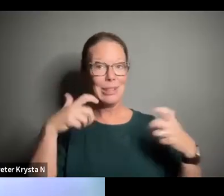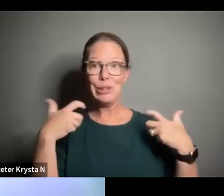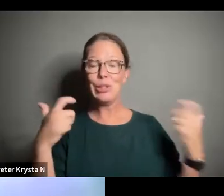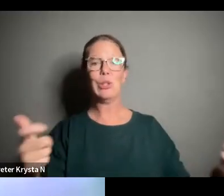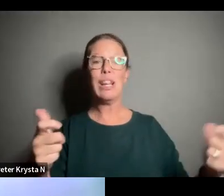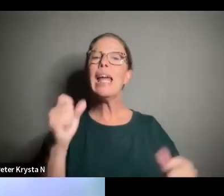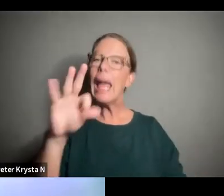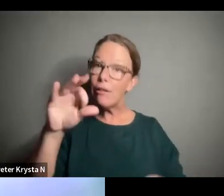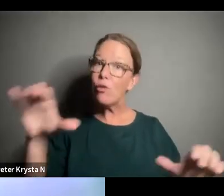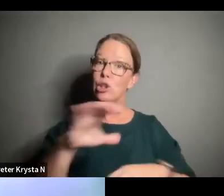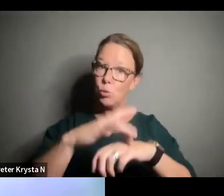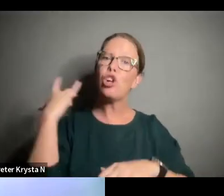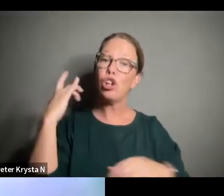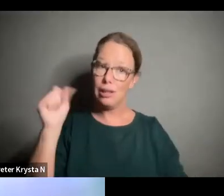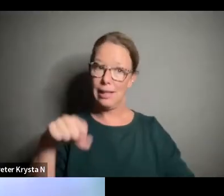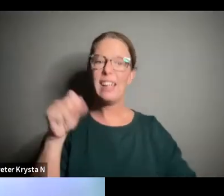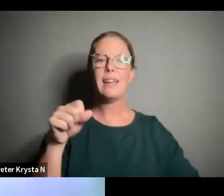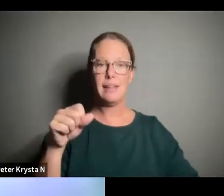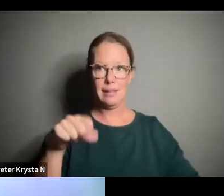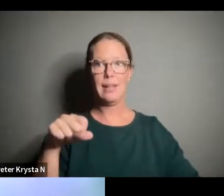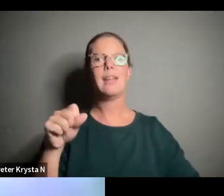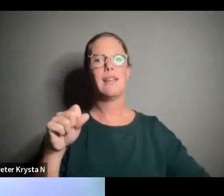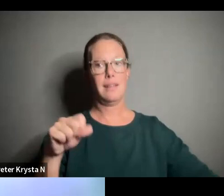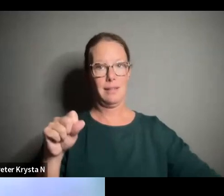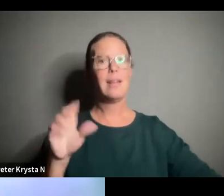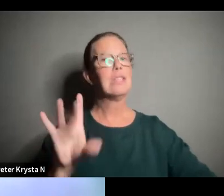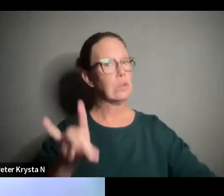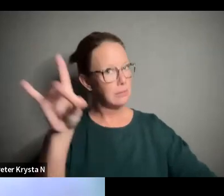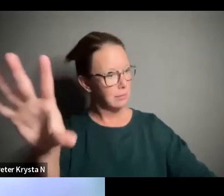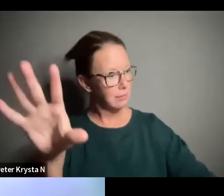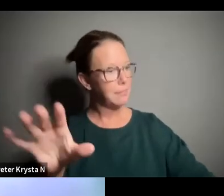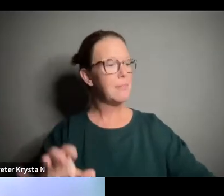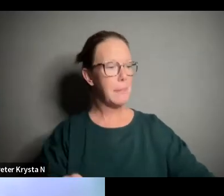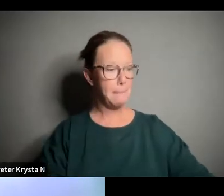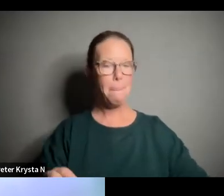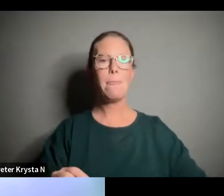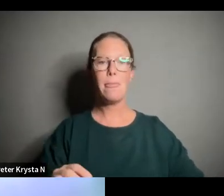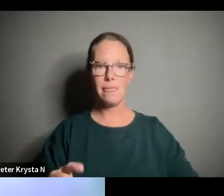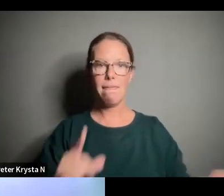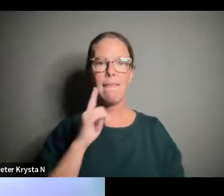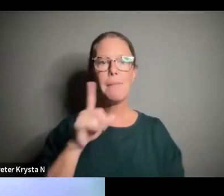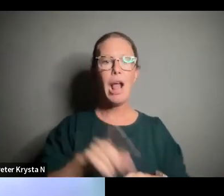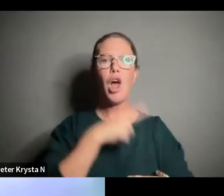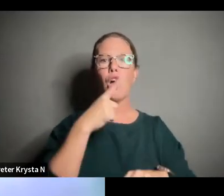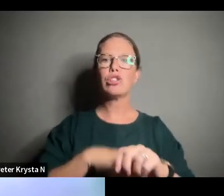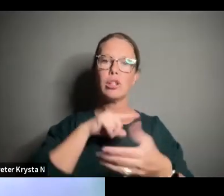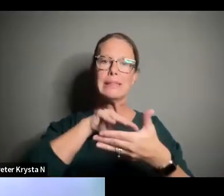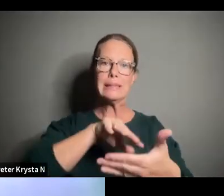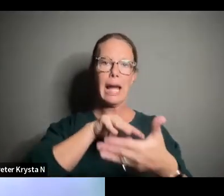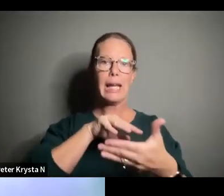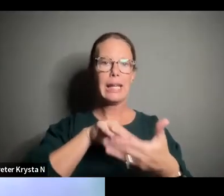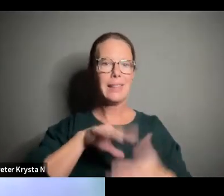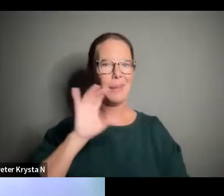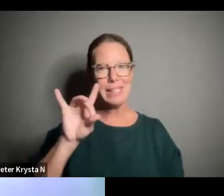do it early. This is the key thing. Okay, I think little early, caveat there. When I looked at my long-term study, it was like 8%. So I published that paper like